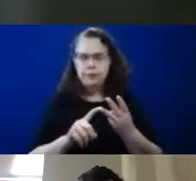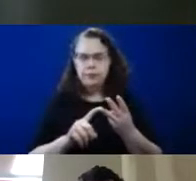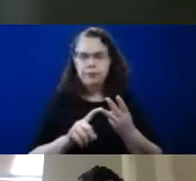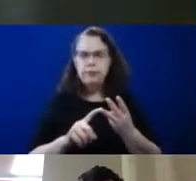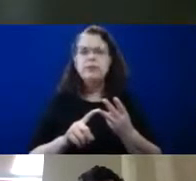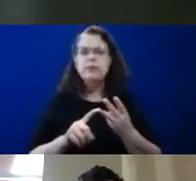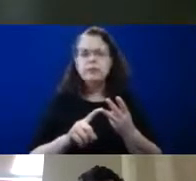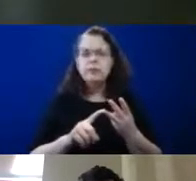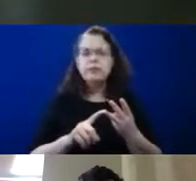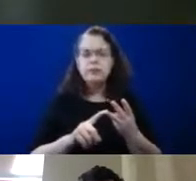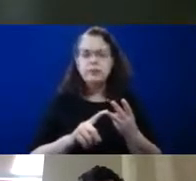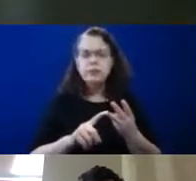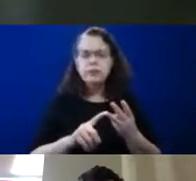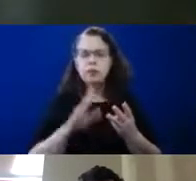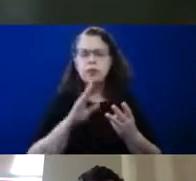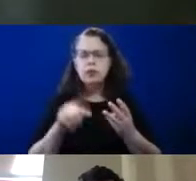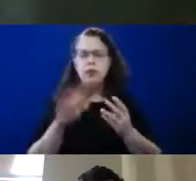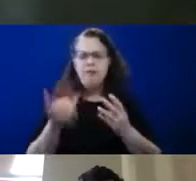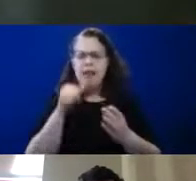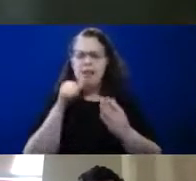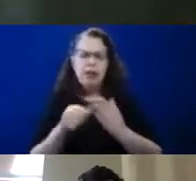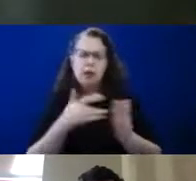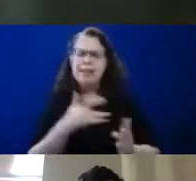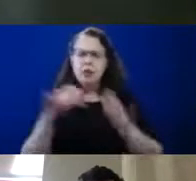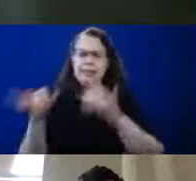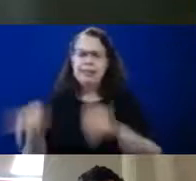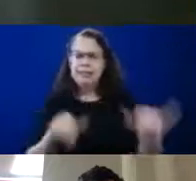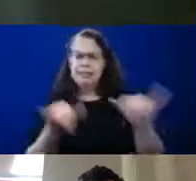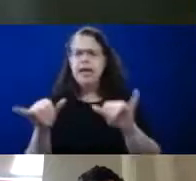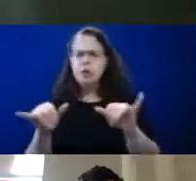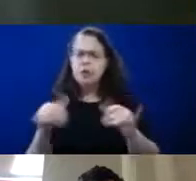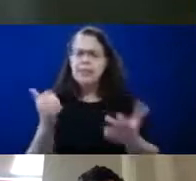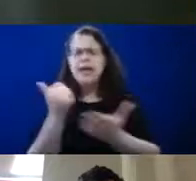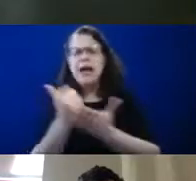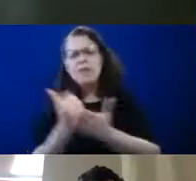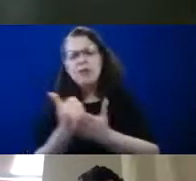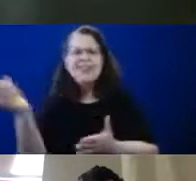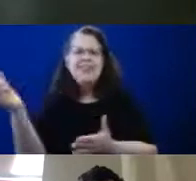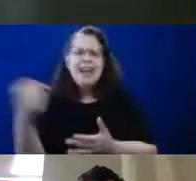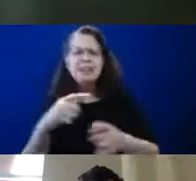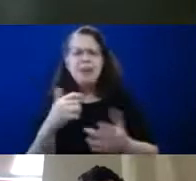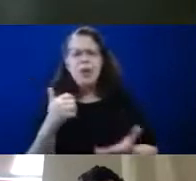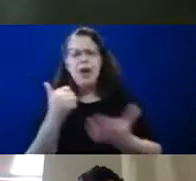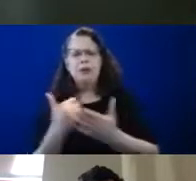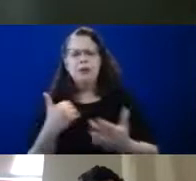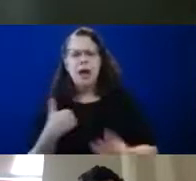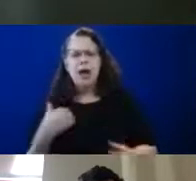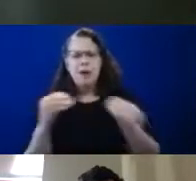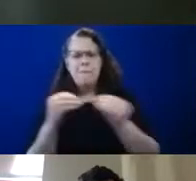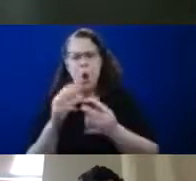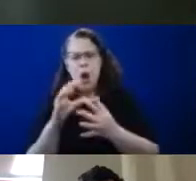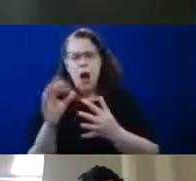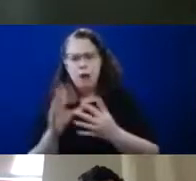how that's kind of a standard letter, and while that's helpful, it would also be helpful to have more options and more